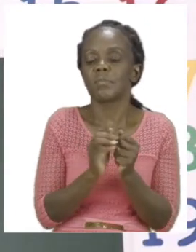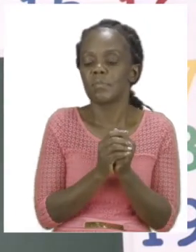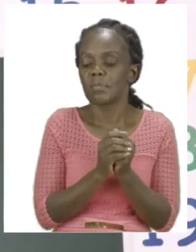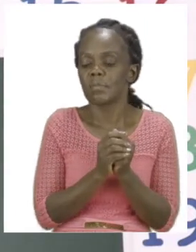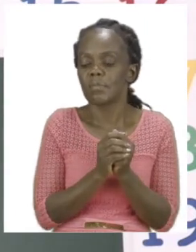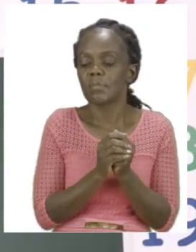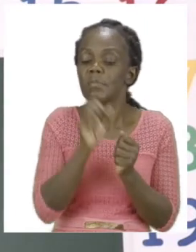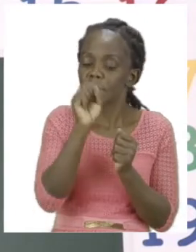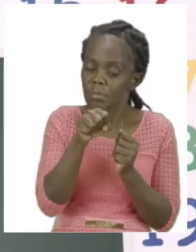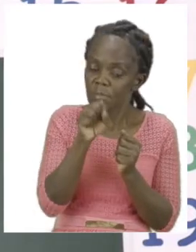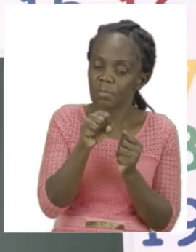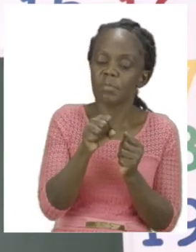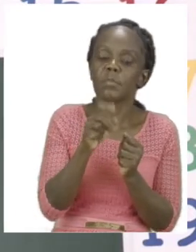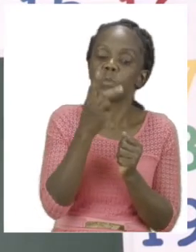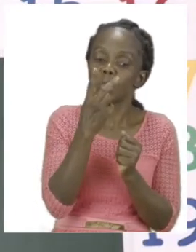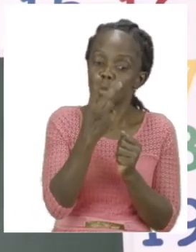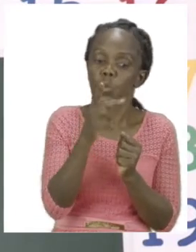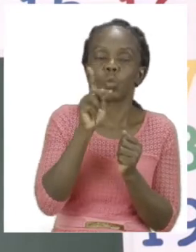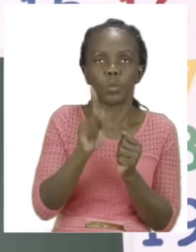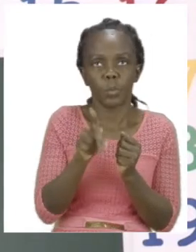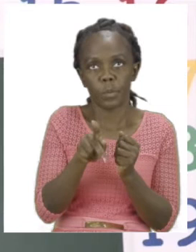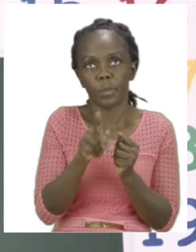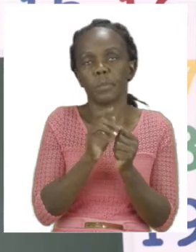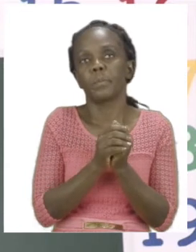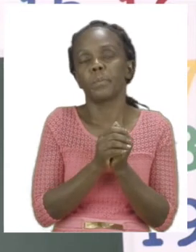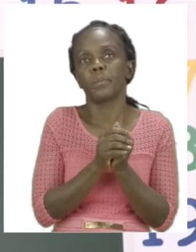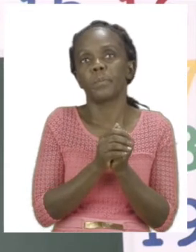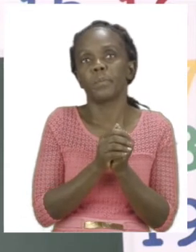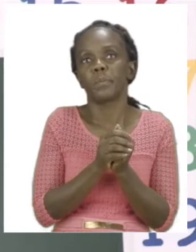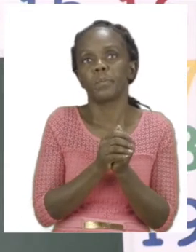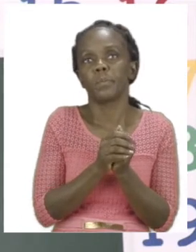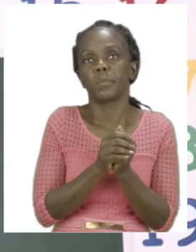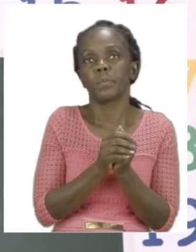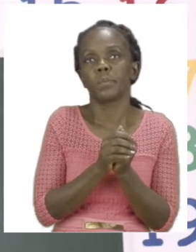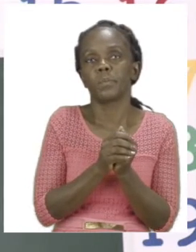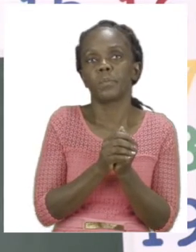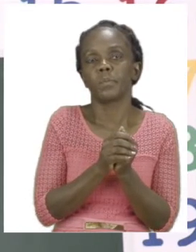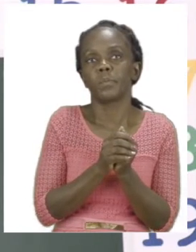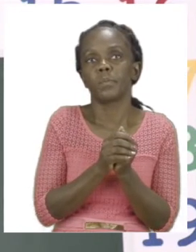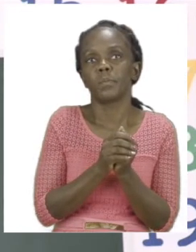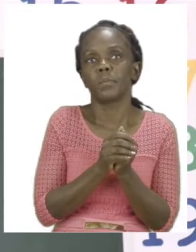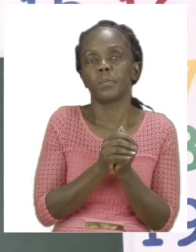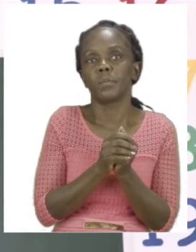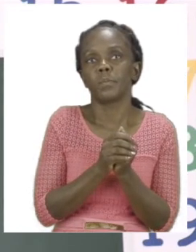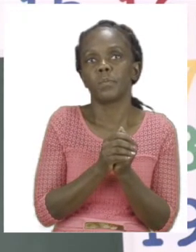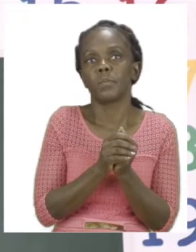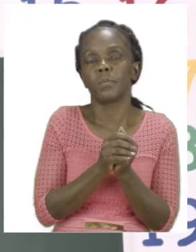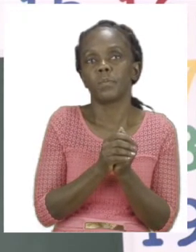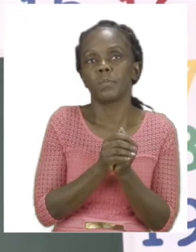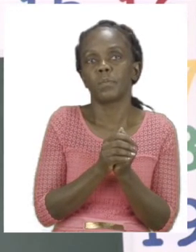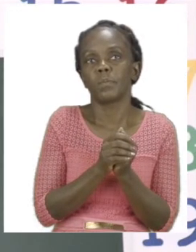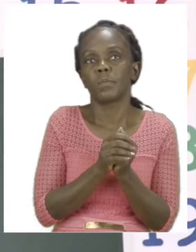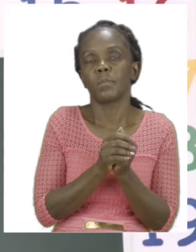is 2. So we are going to write the number 2. In your book, it's already there. What